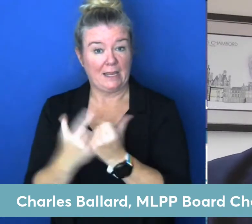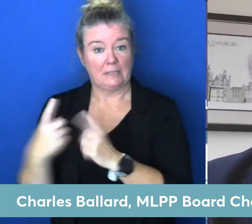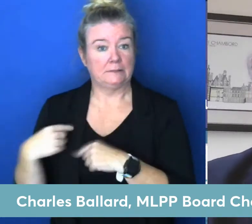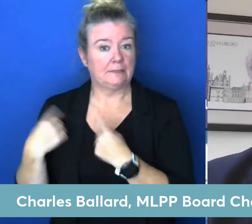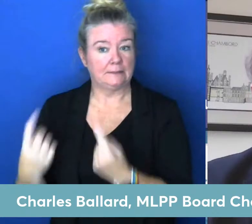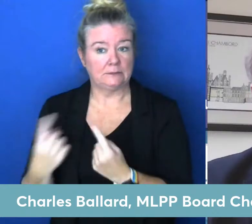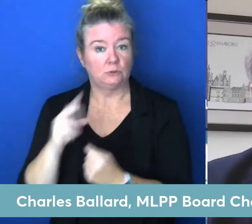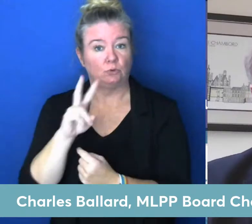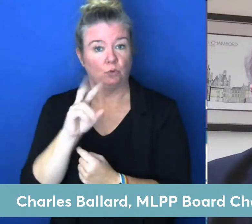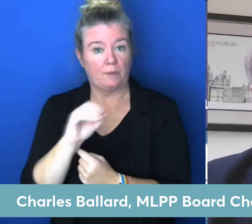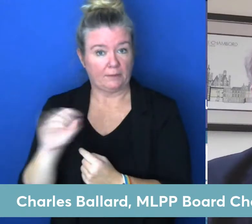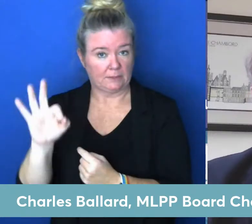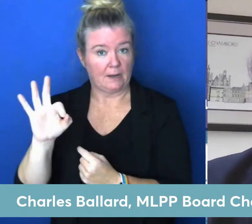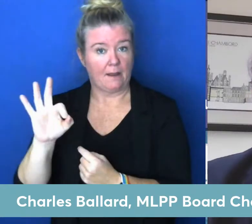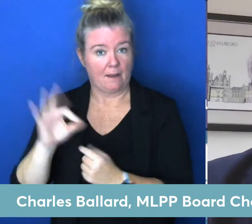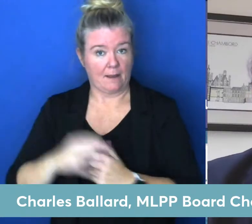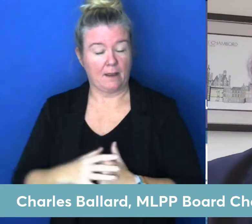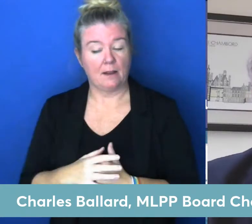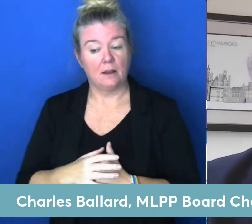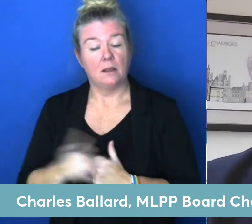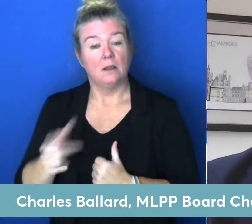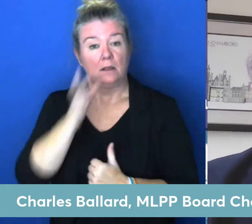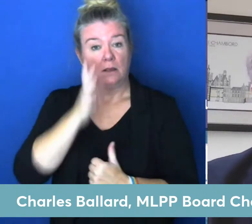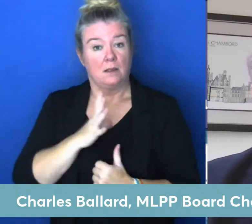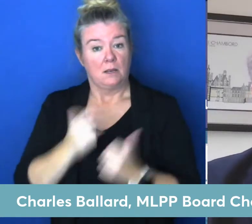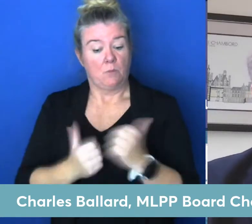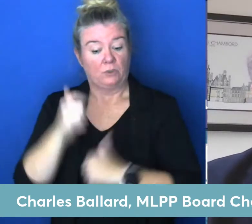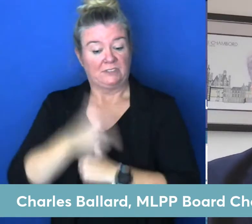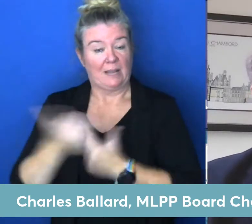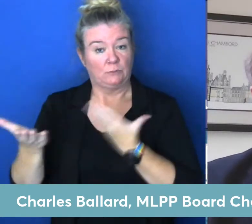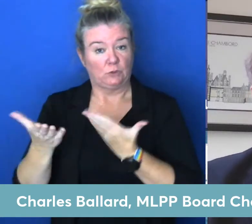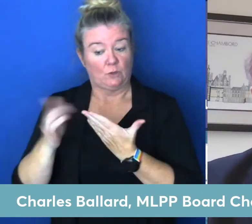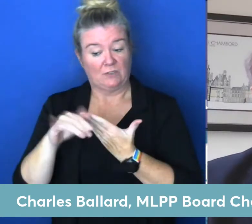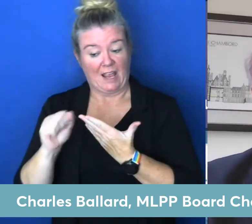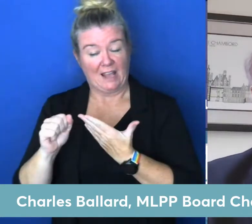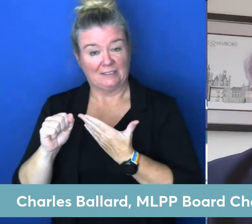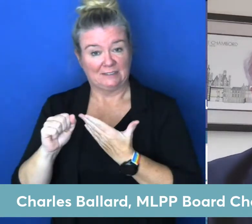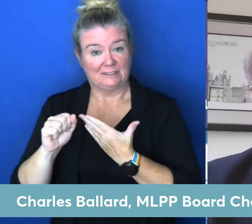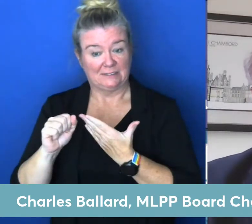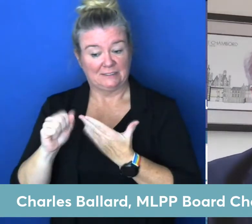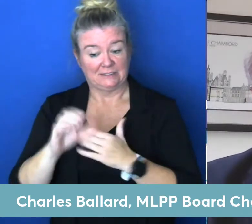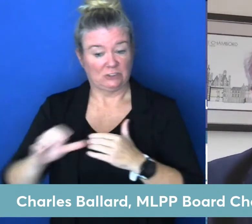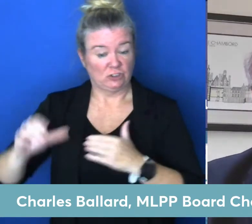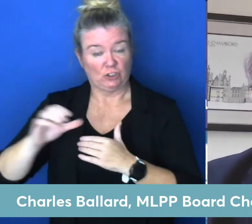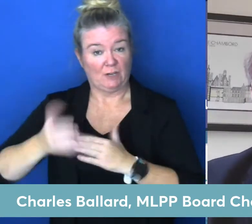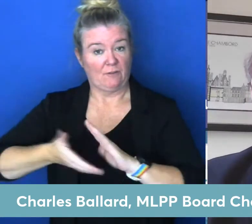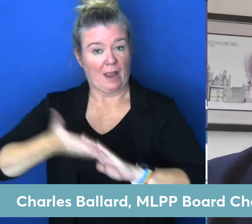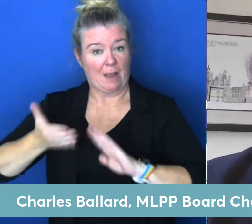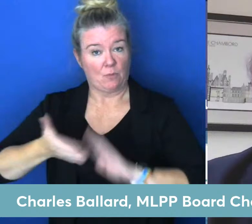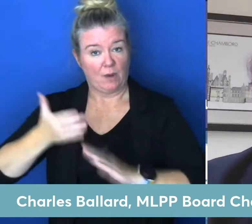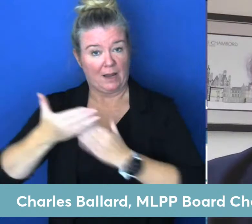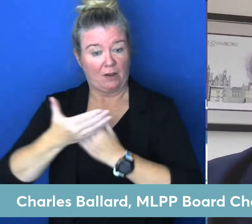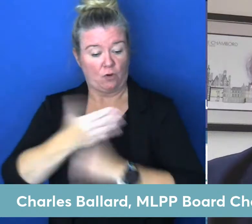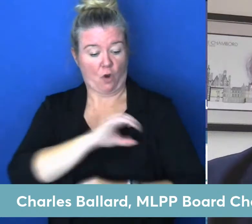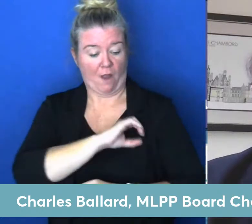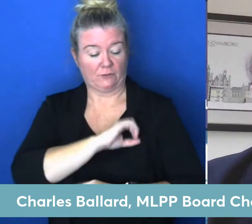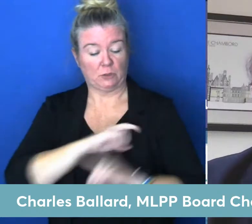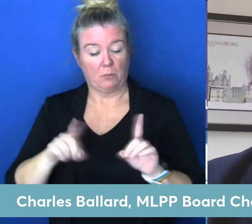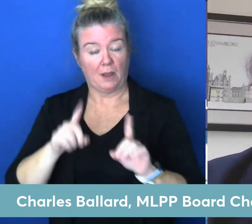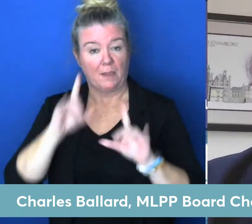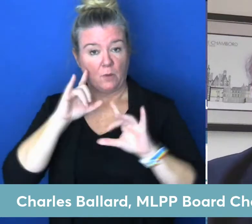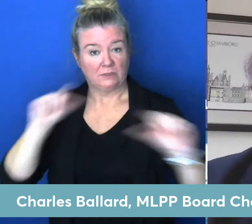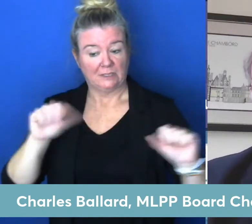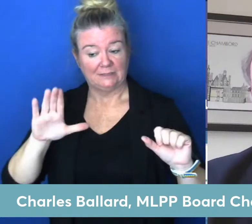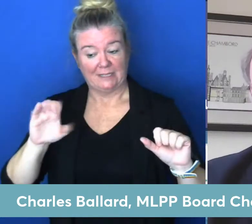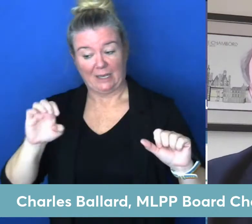since 2009, and she usually serves as our chief operating officer. Because our president and